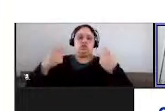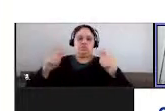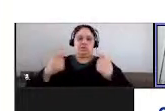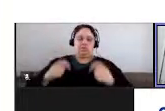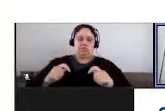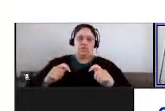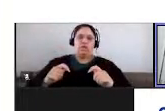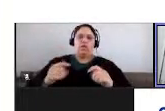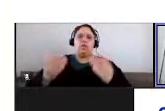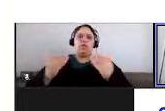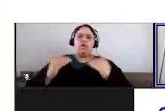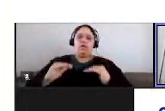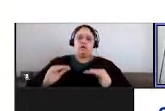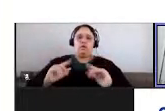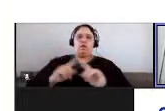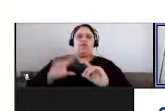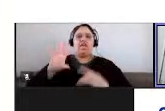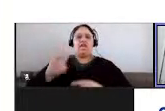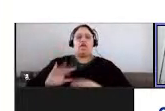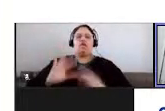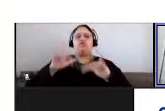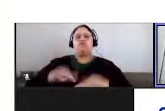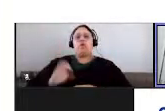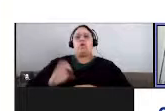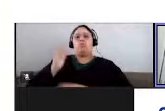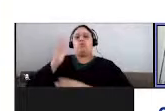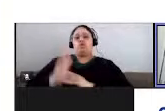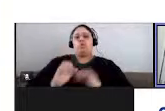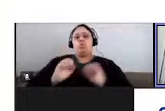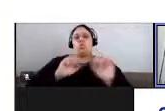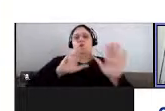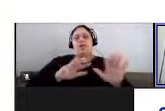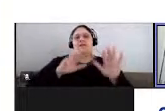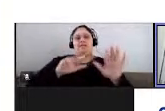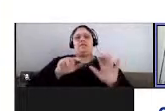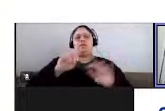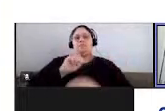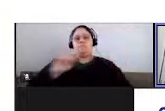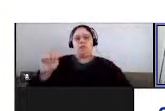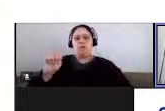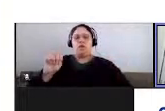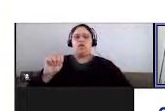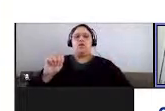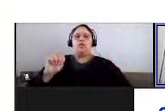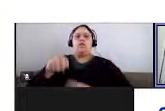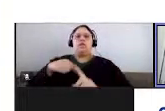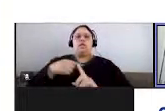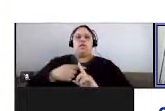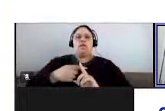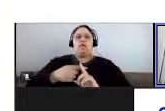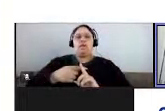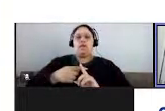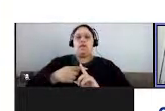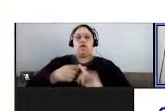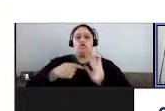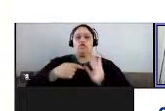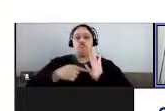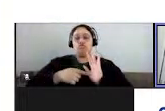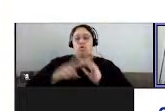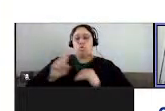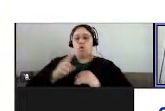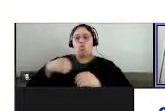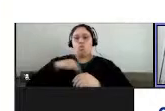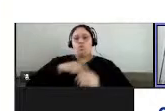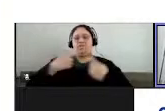spent. The cash flow projections was 19 million, as indicated,